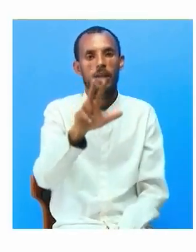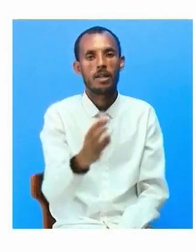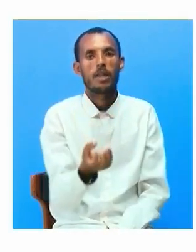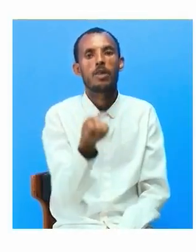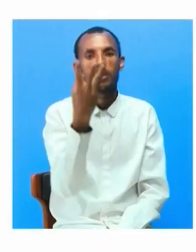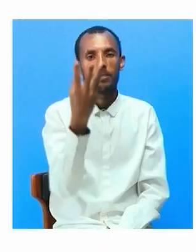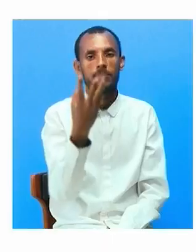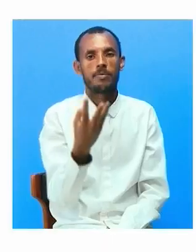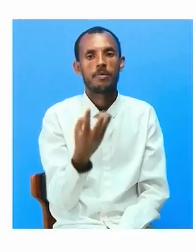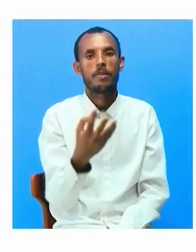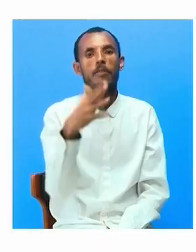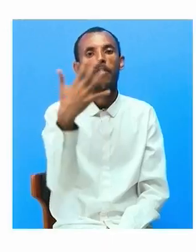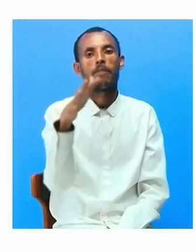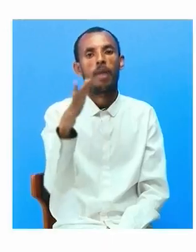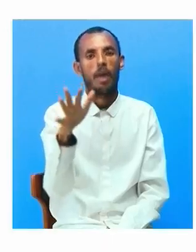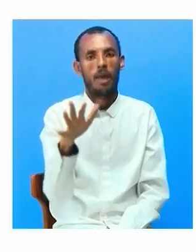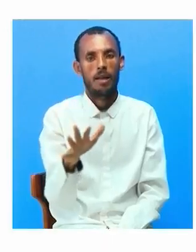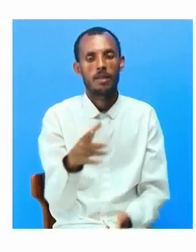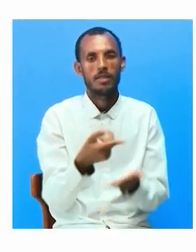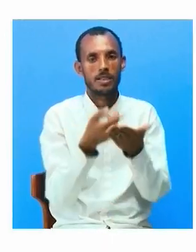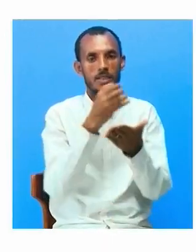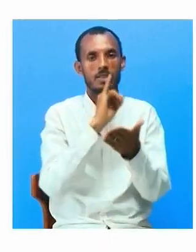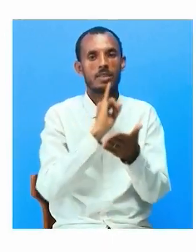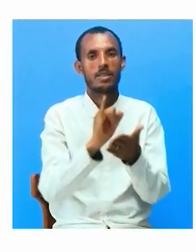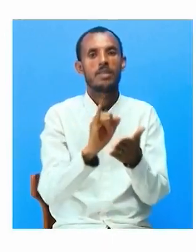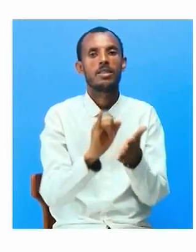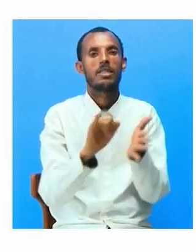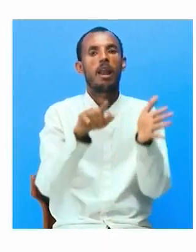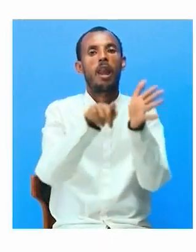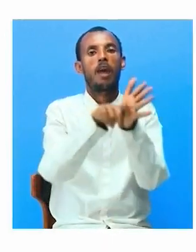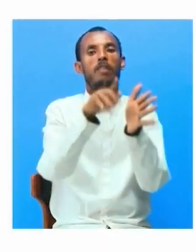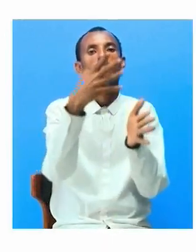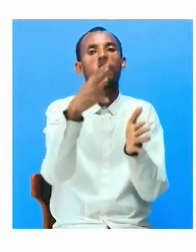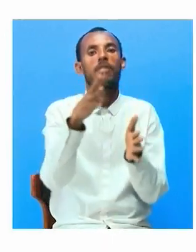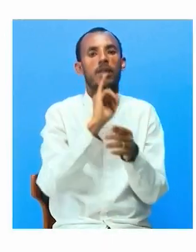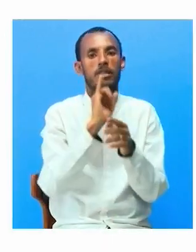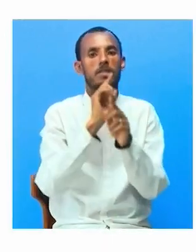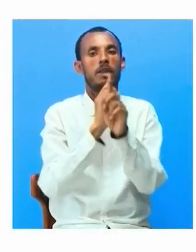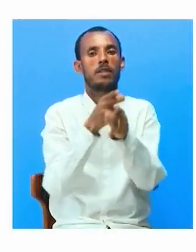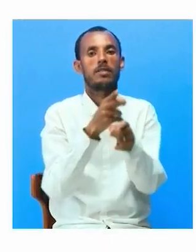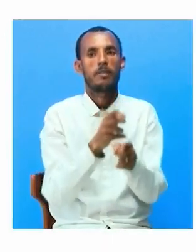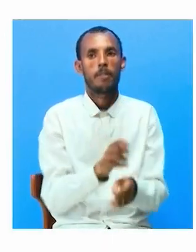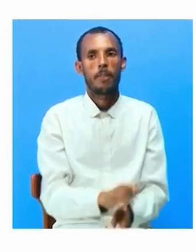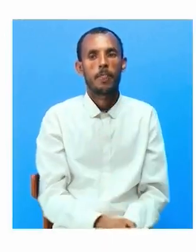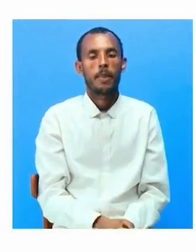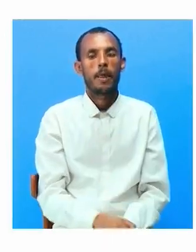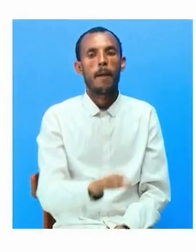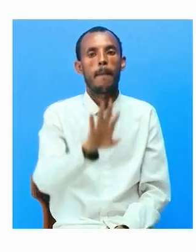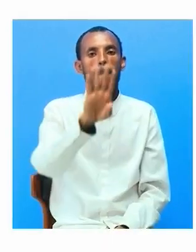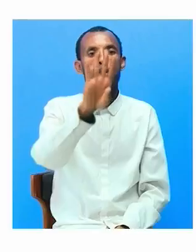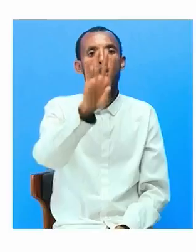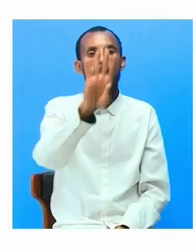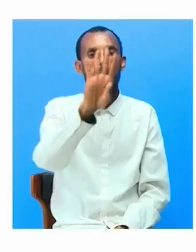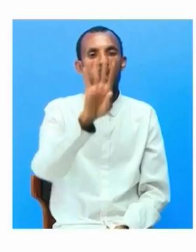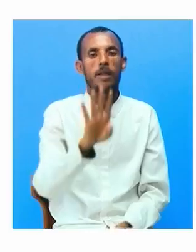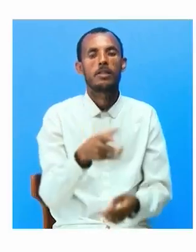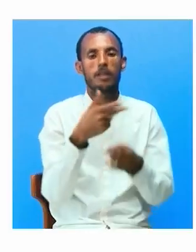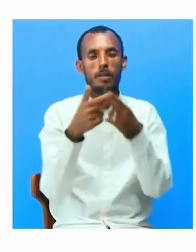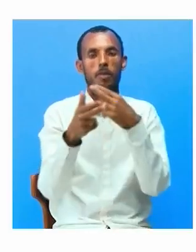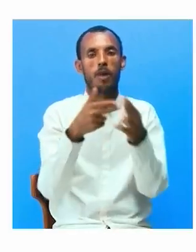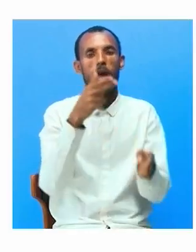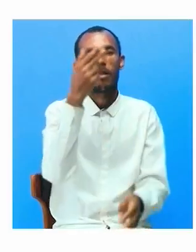is 15. This will be the answer. Now let's see this one. What will be the product